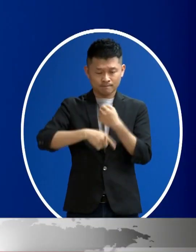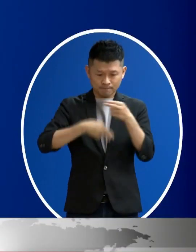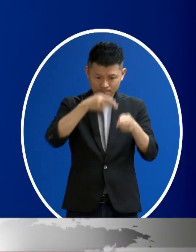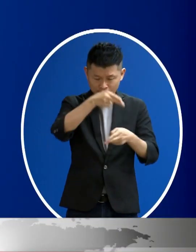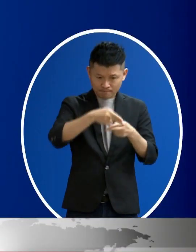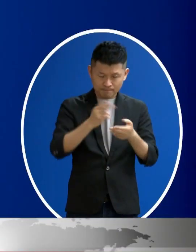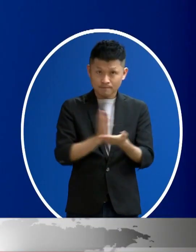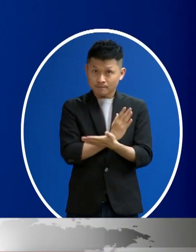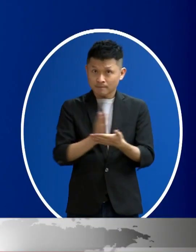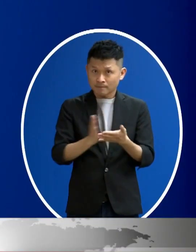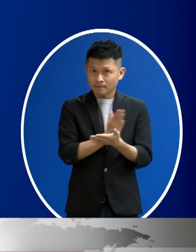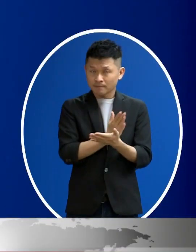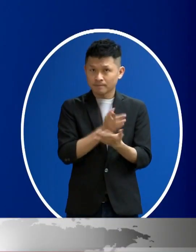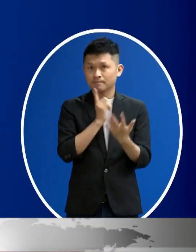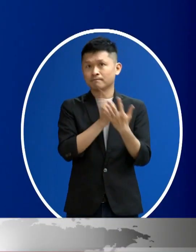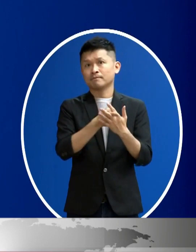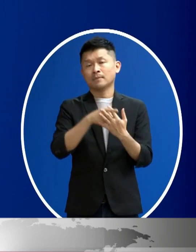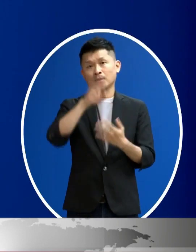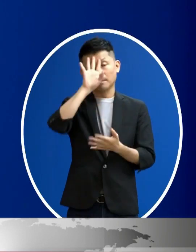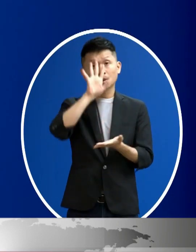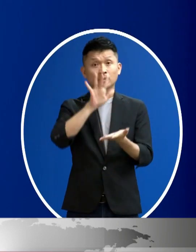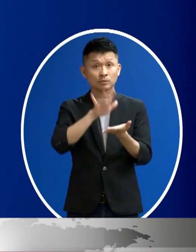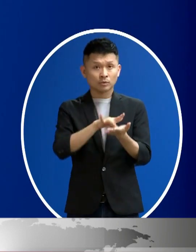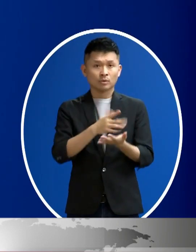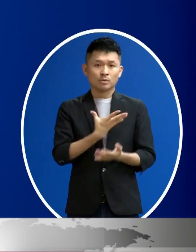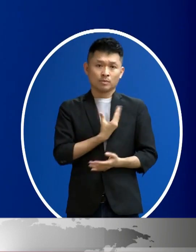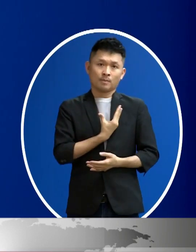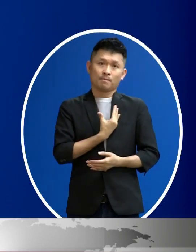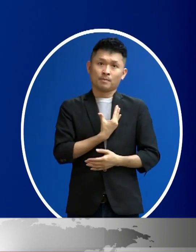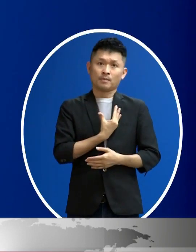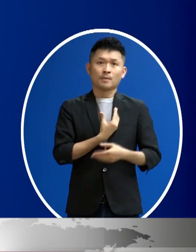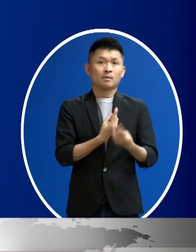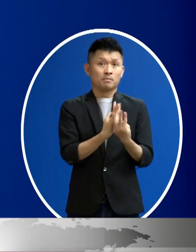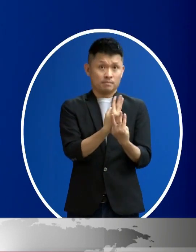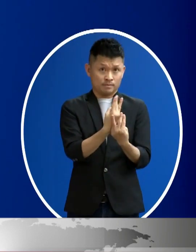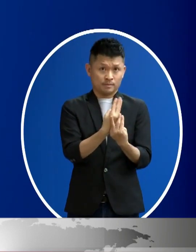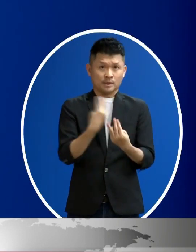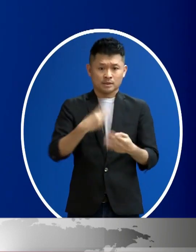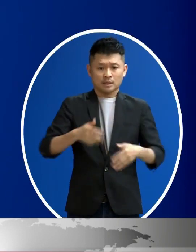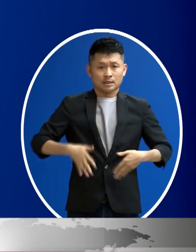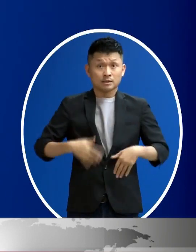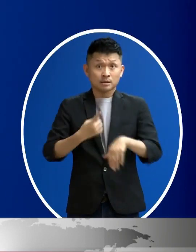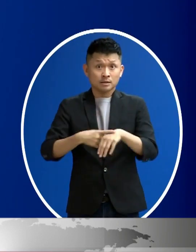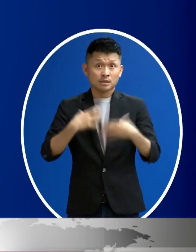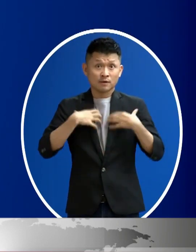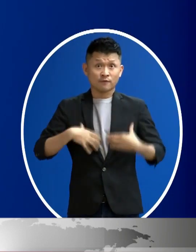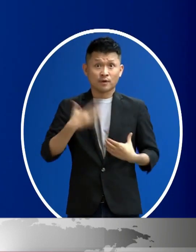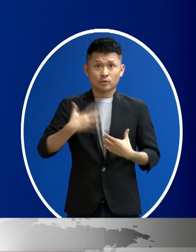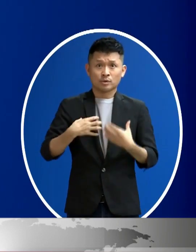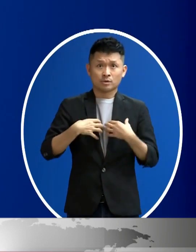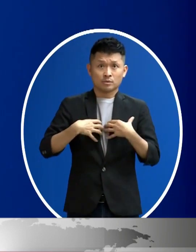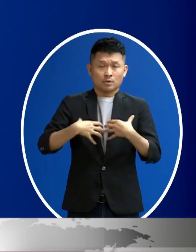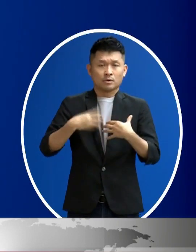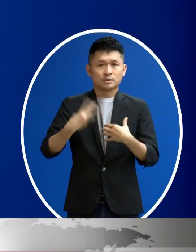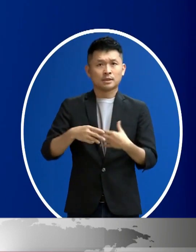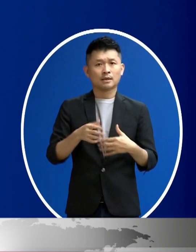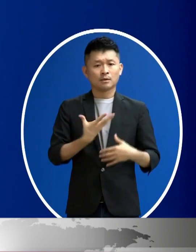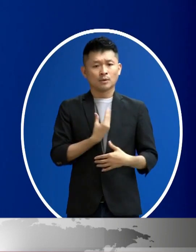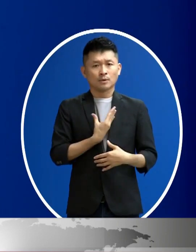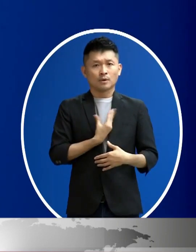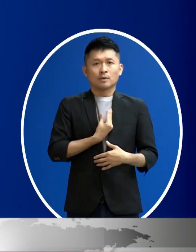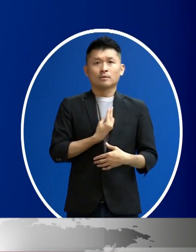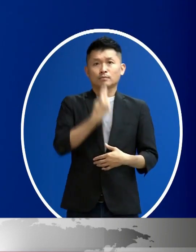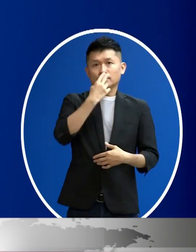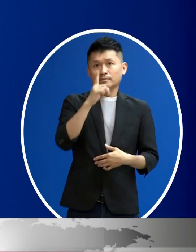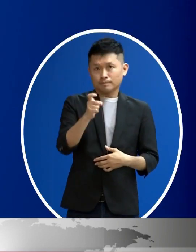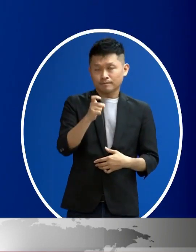An autopsy confirmed that he suffered from viral myocarditis combined with acute pulmonary edema and cardiogenic shock. He was also